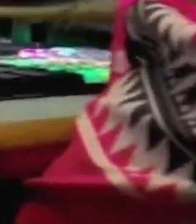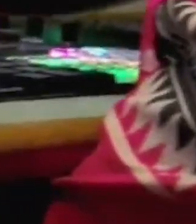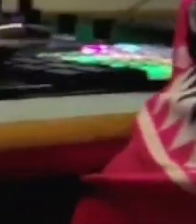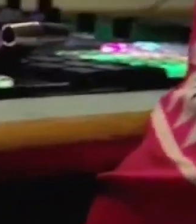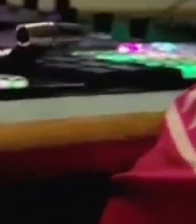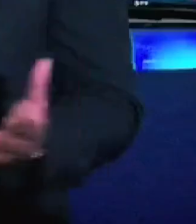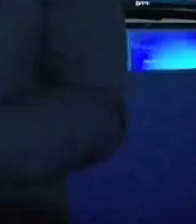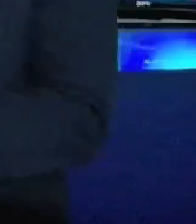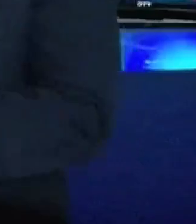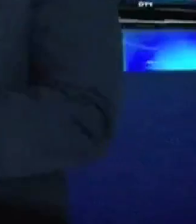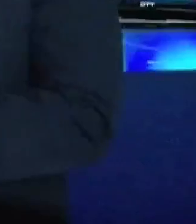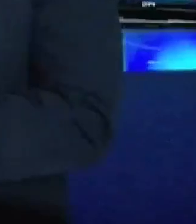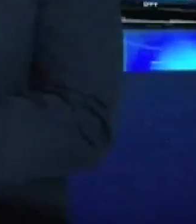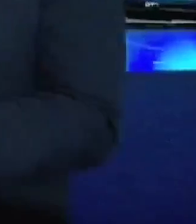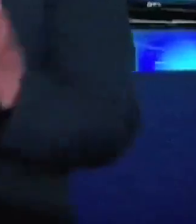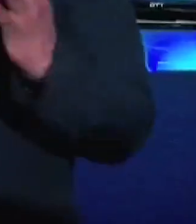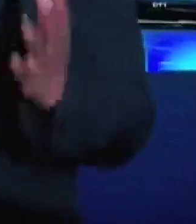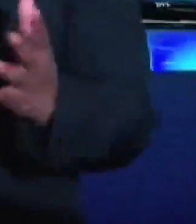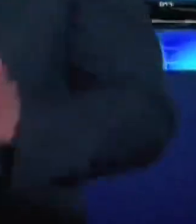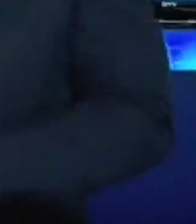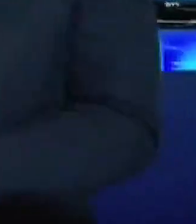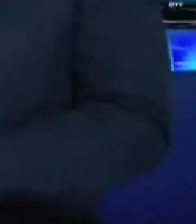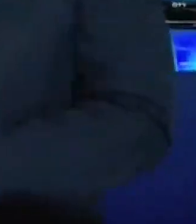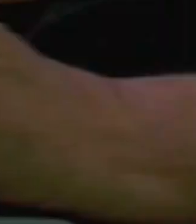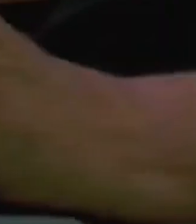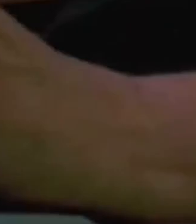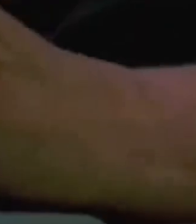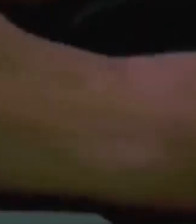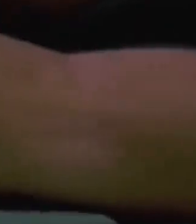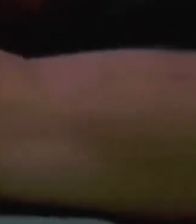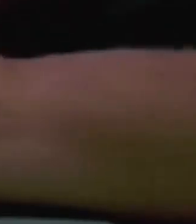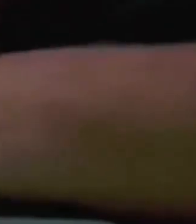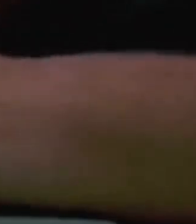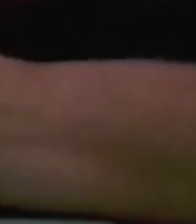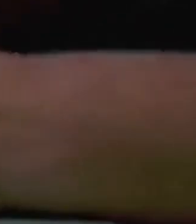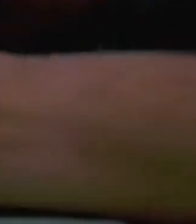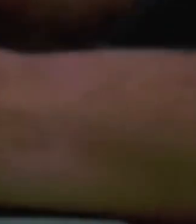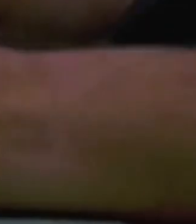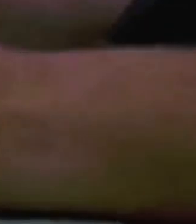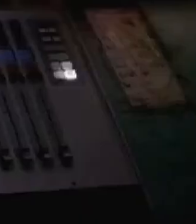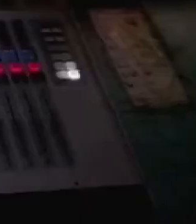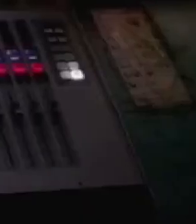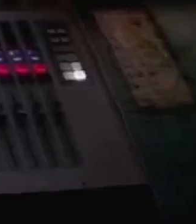If you want to know what's going on around the world, there's only one place to be.